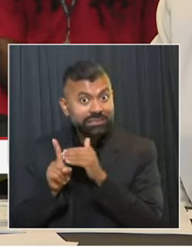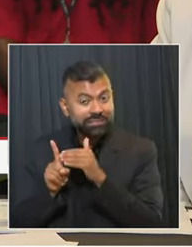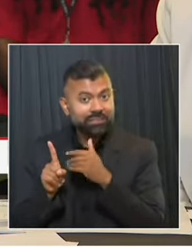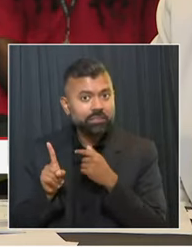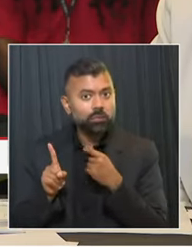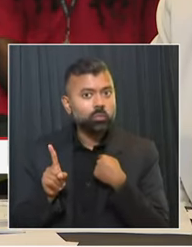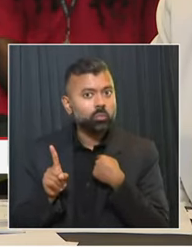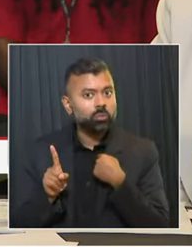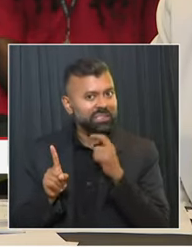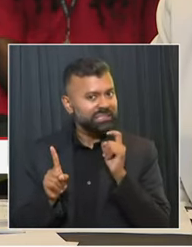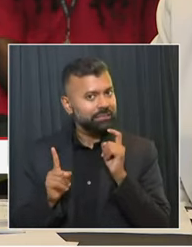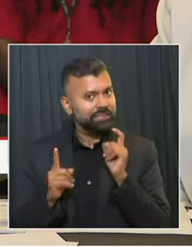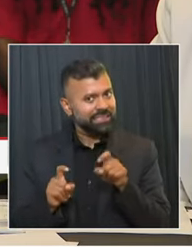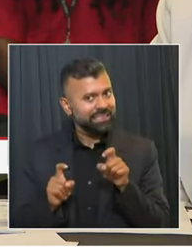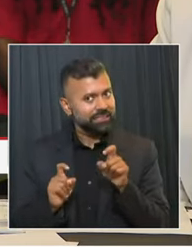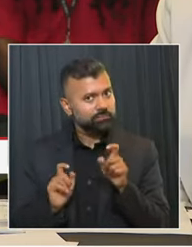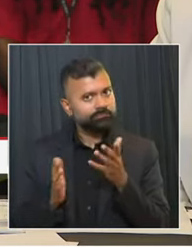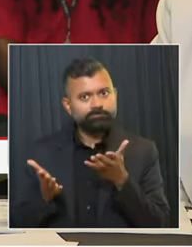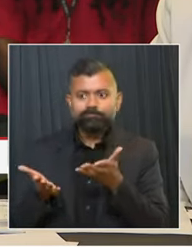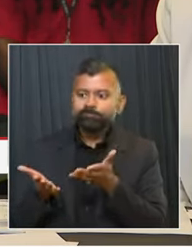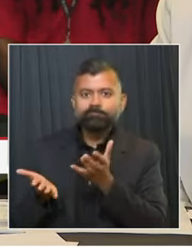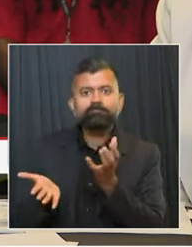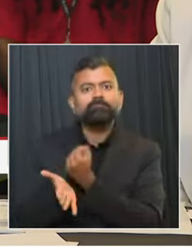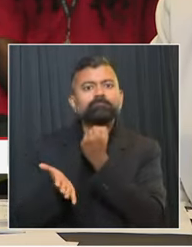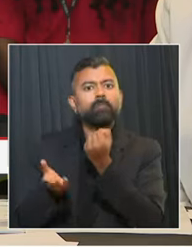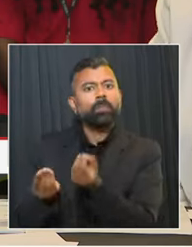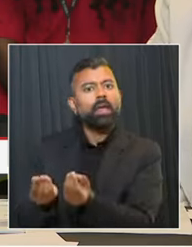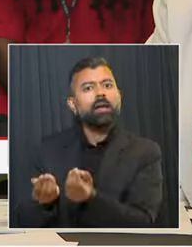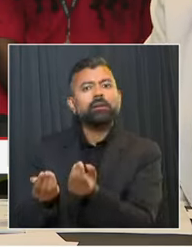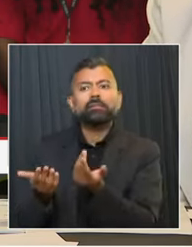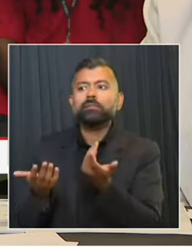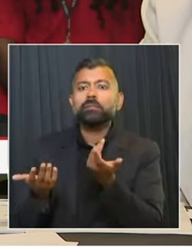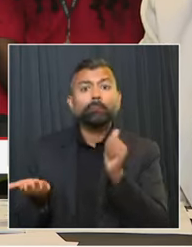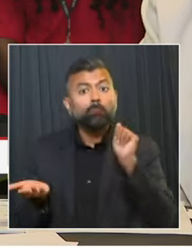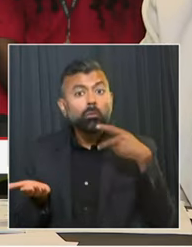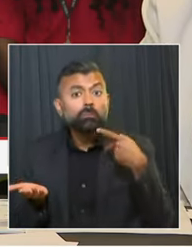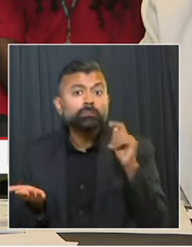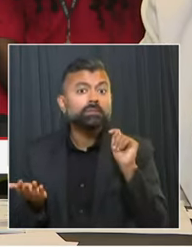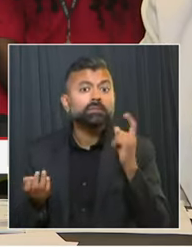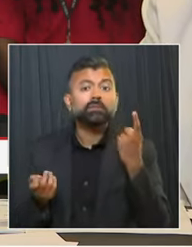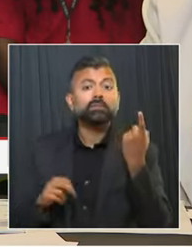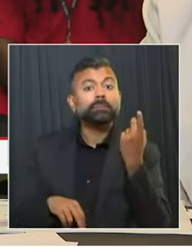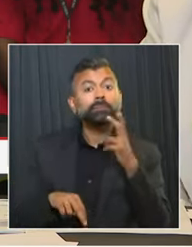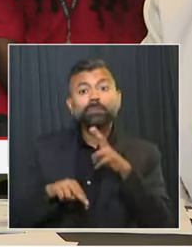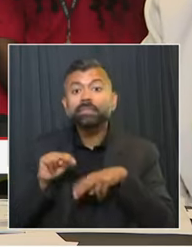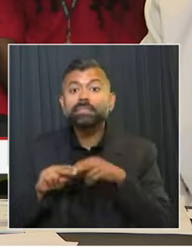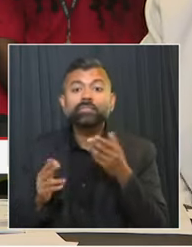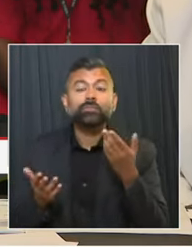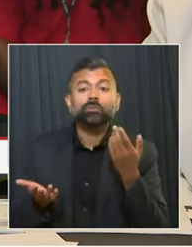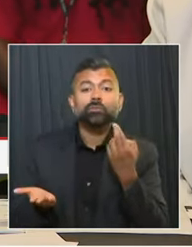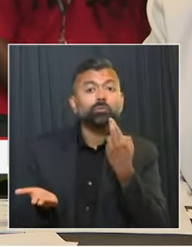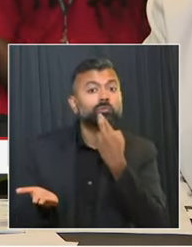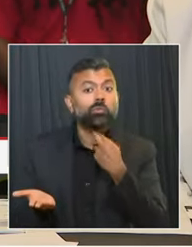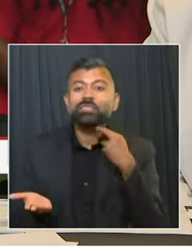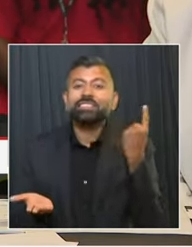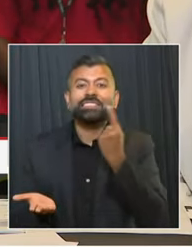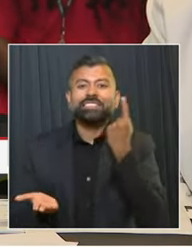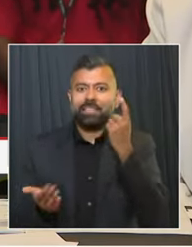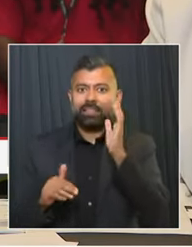there, work there, and certainly pay taxes there. So we are taking a different approach to vacant